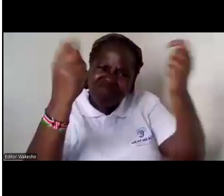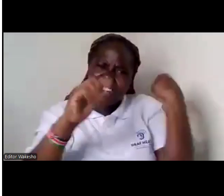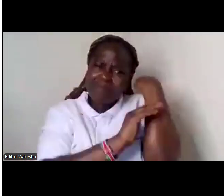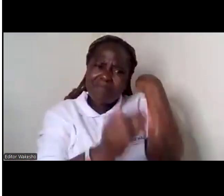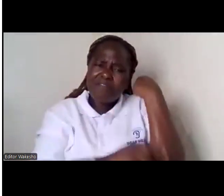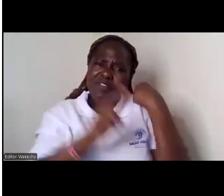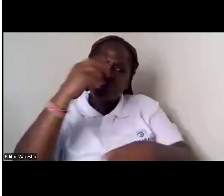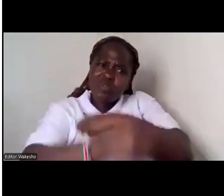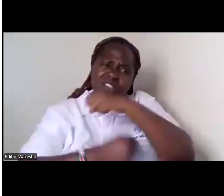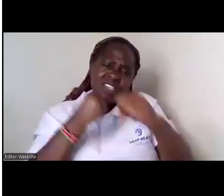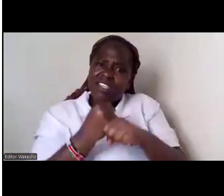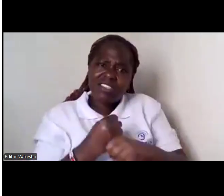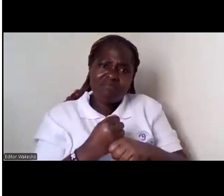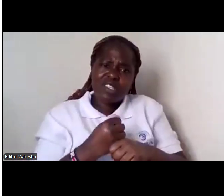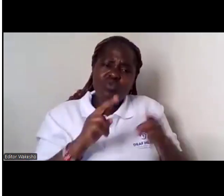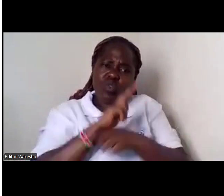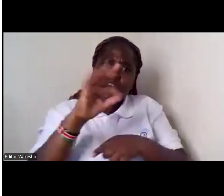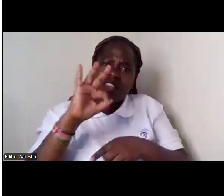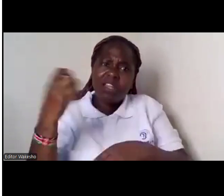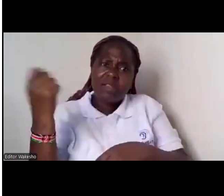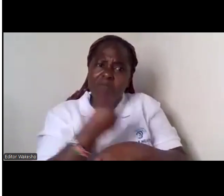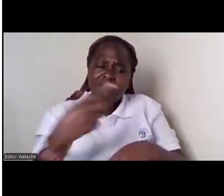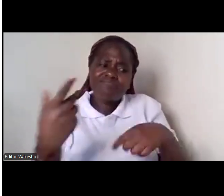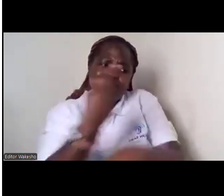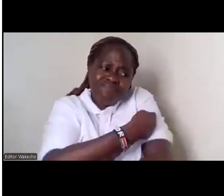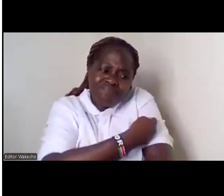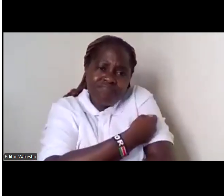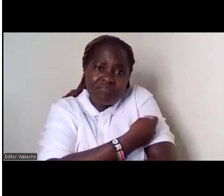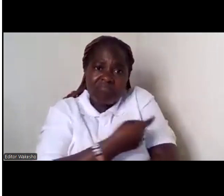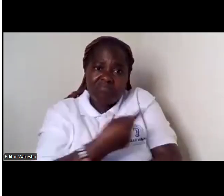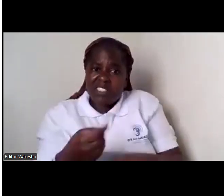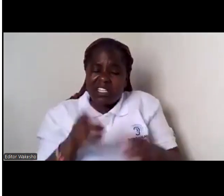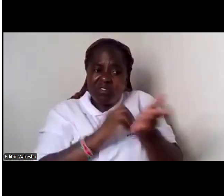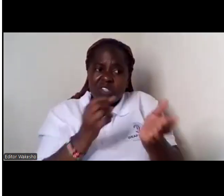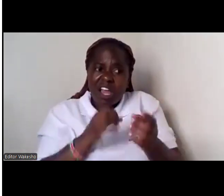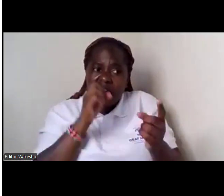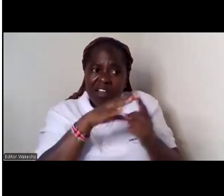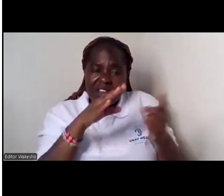years. I used the 3-monthly injection. I was not told that